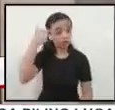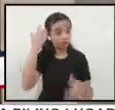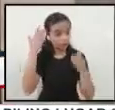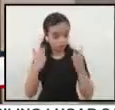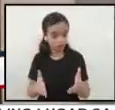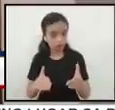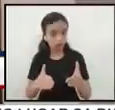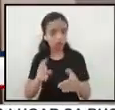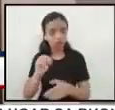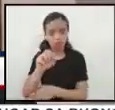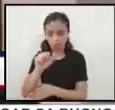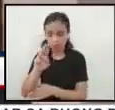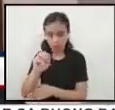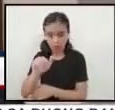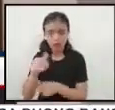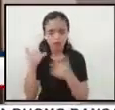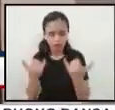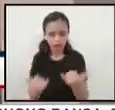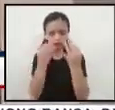of